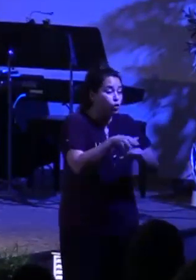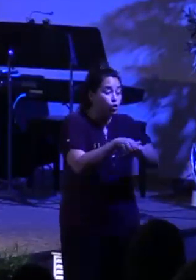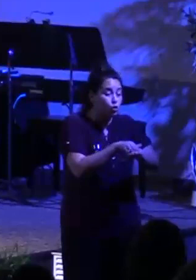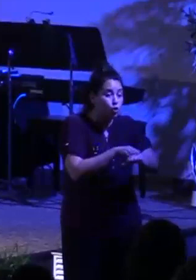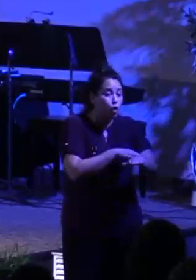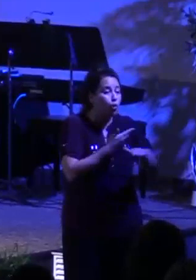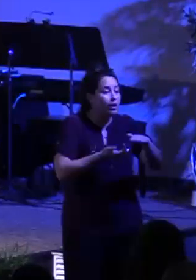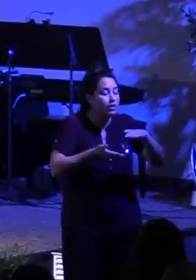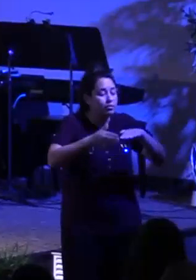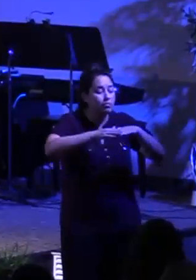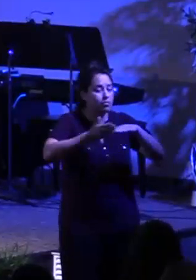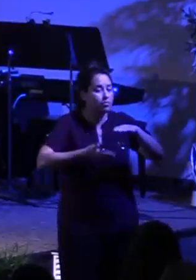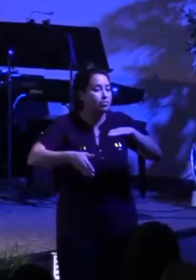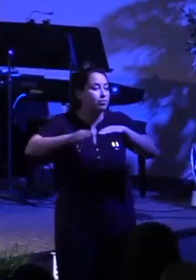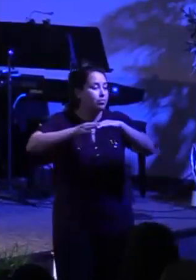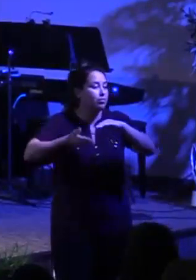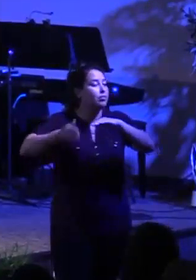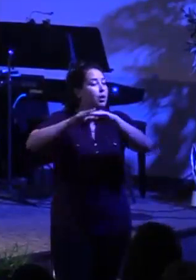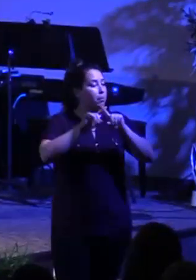weekly level, it restores shalom.